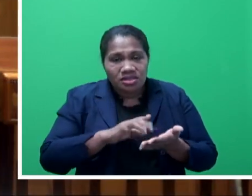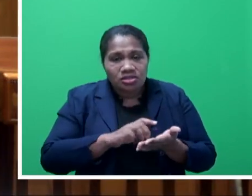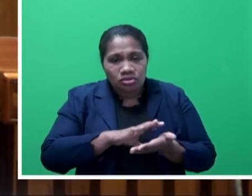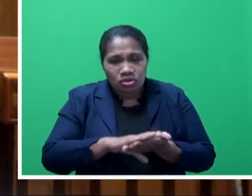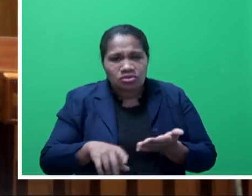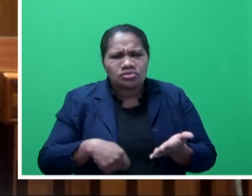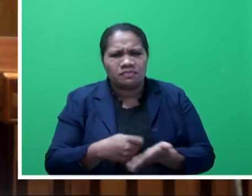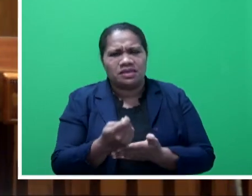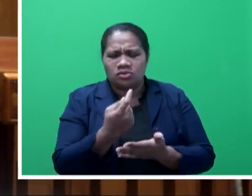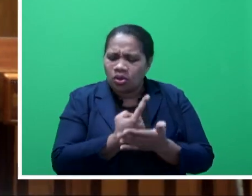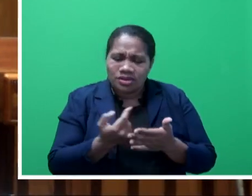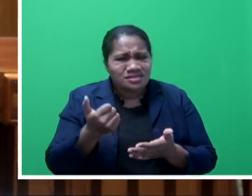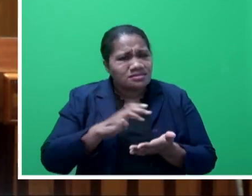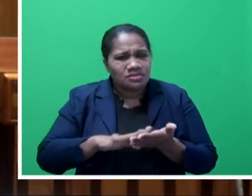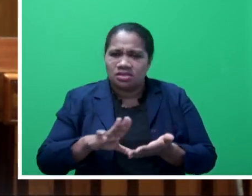there's a very